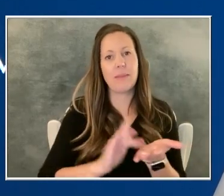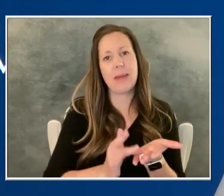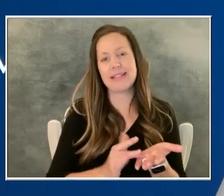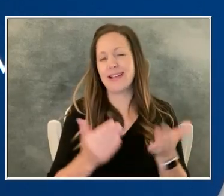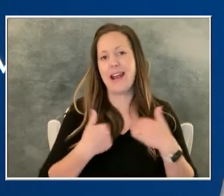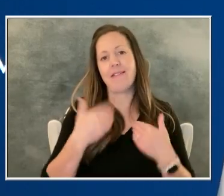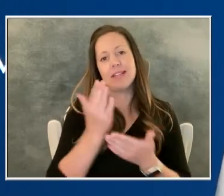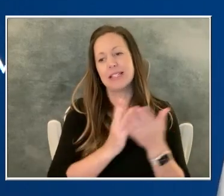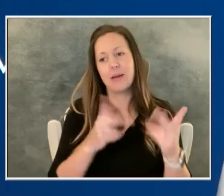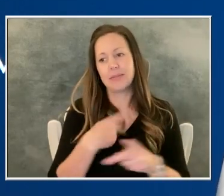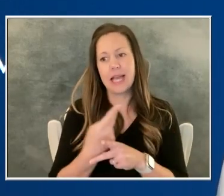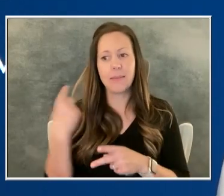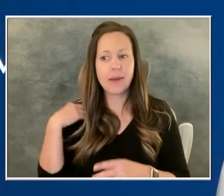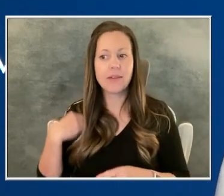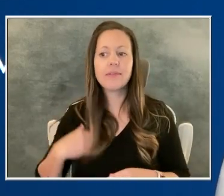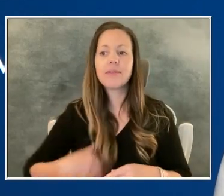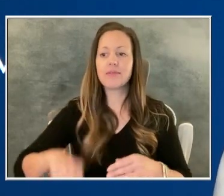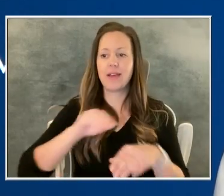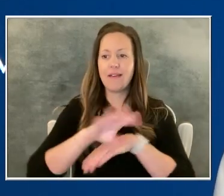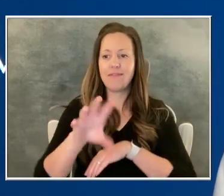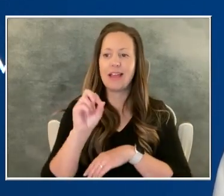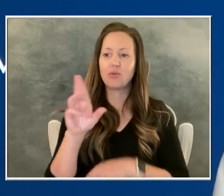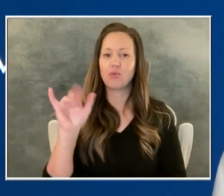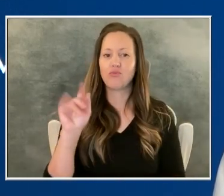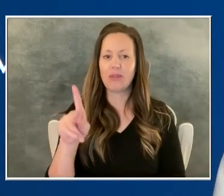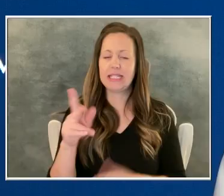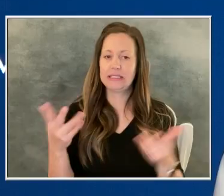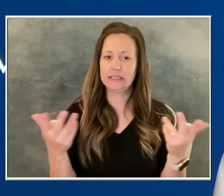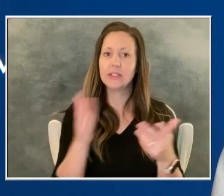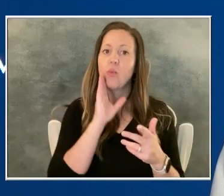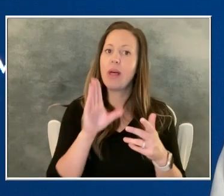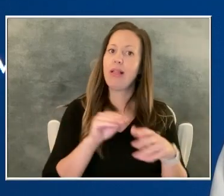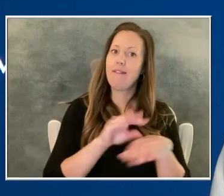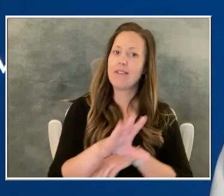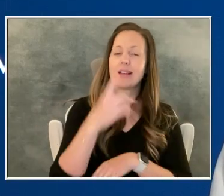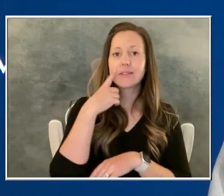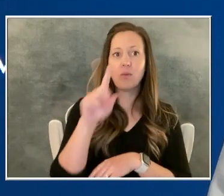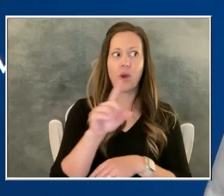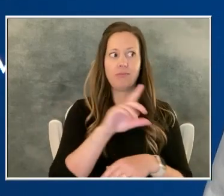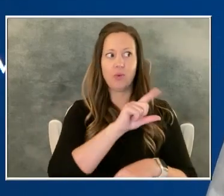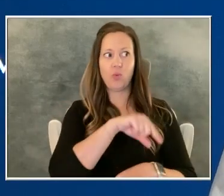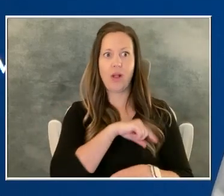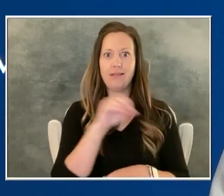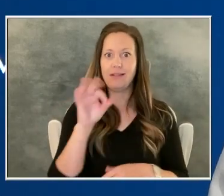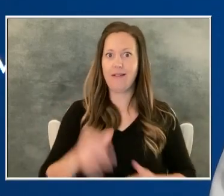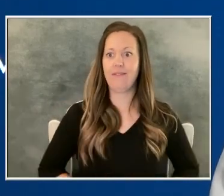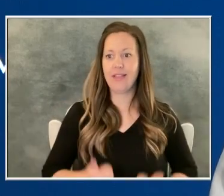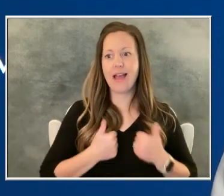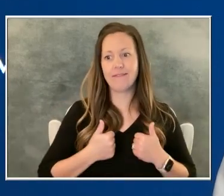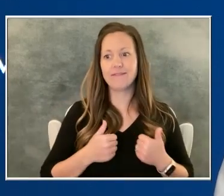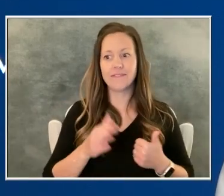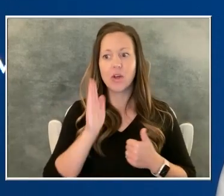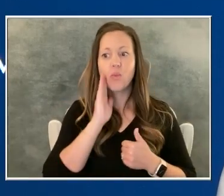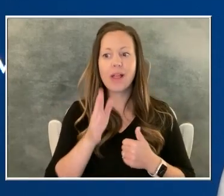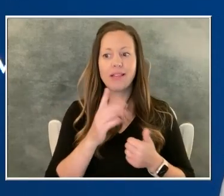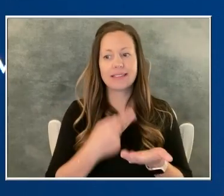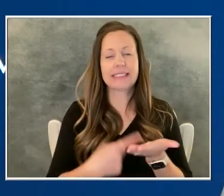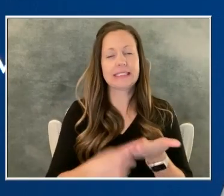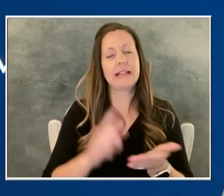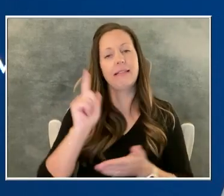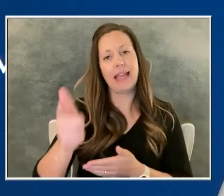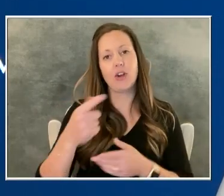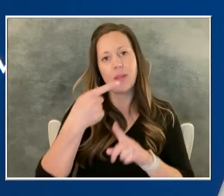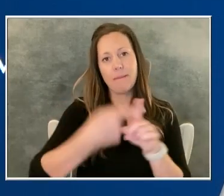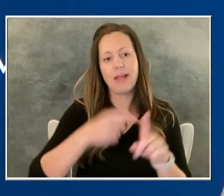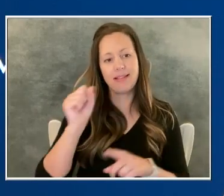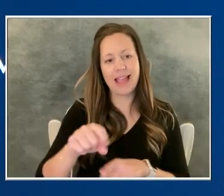or some risk, and so both treatments carry side effects that affect quality of life. And I know we're going to talk a lot about that later in the month, but things like